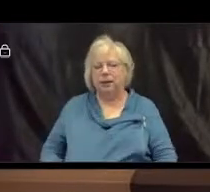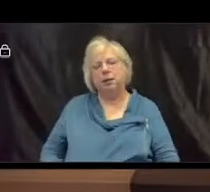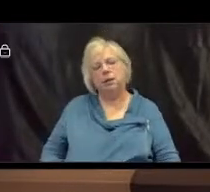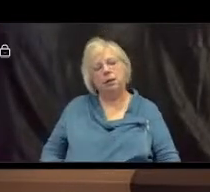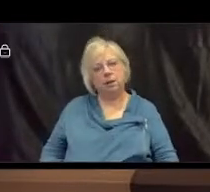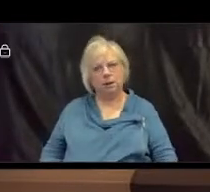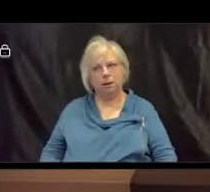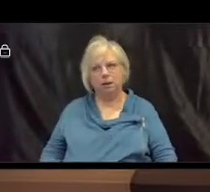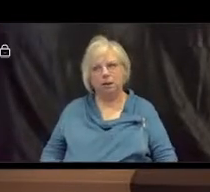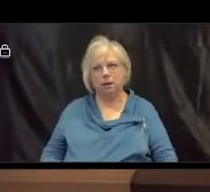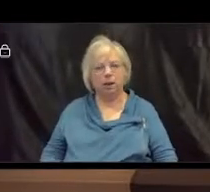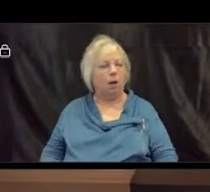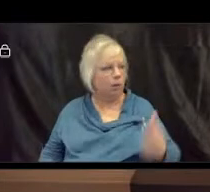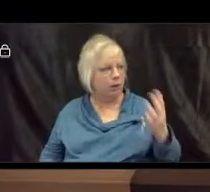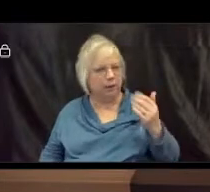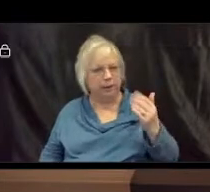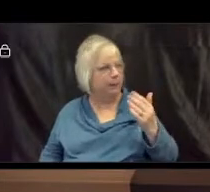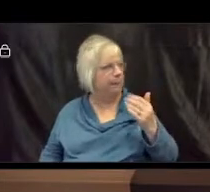You may come back to the podium.